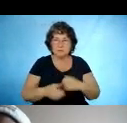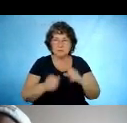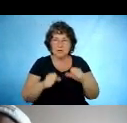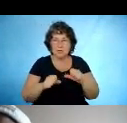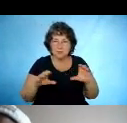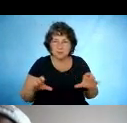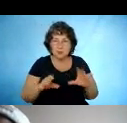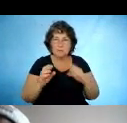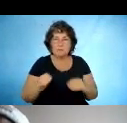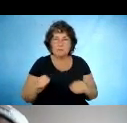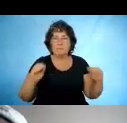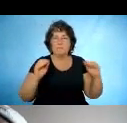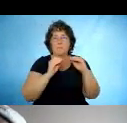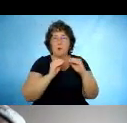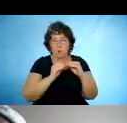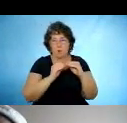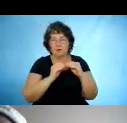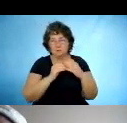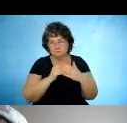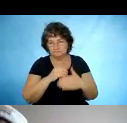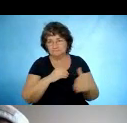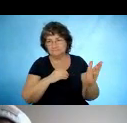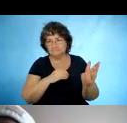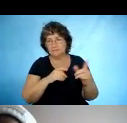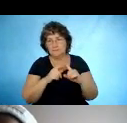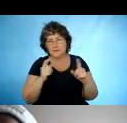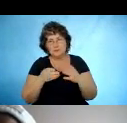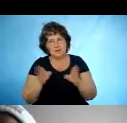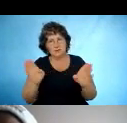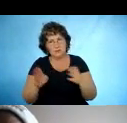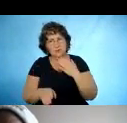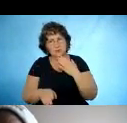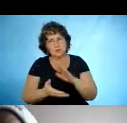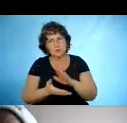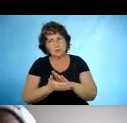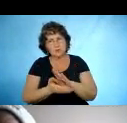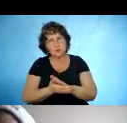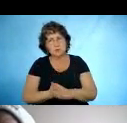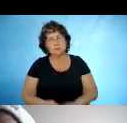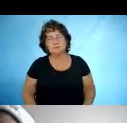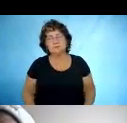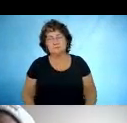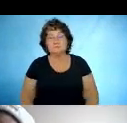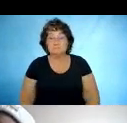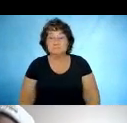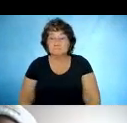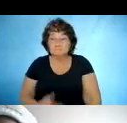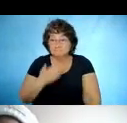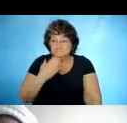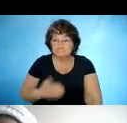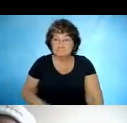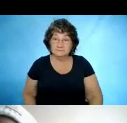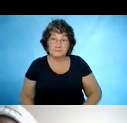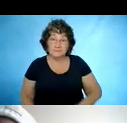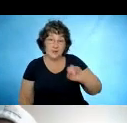but overall it was like a good school. Thank you. Josh, did you